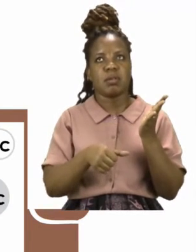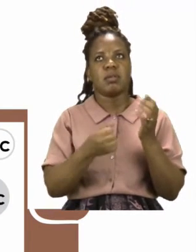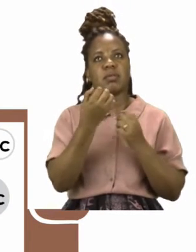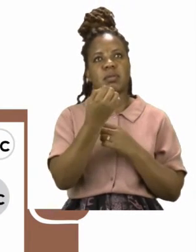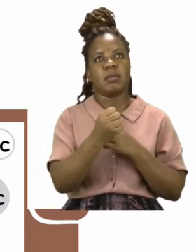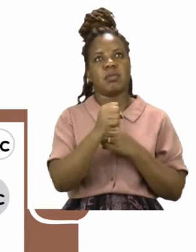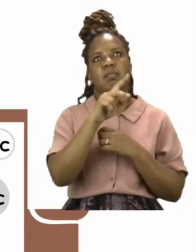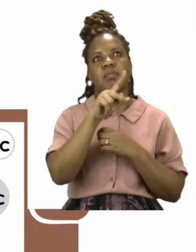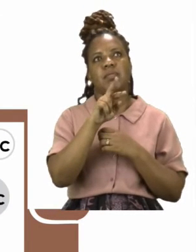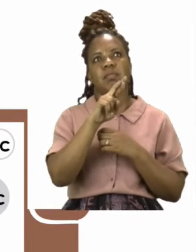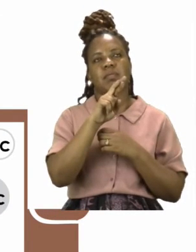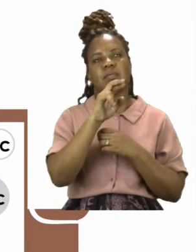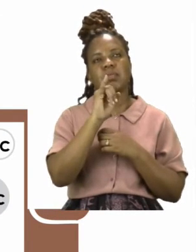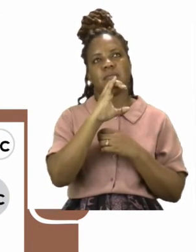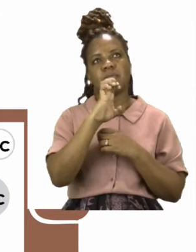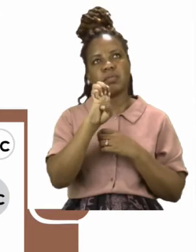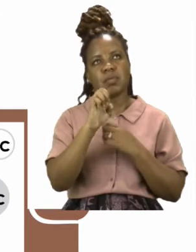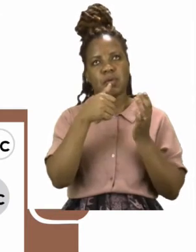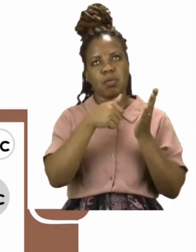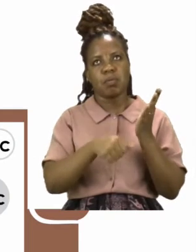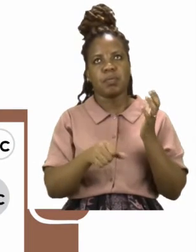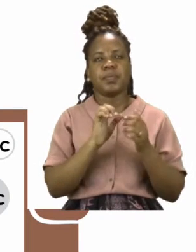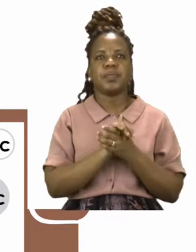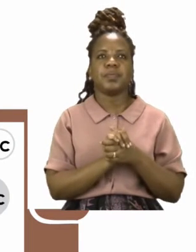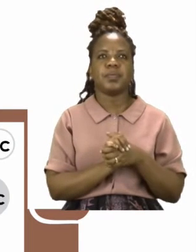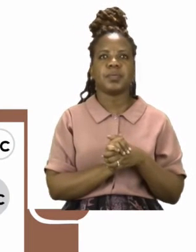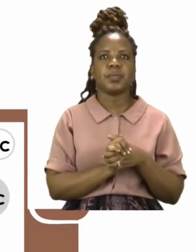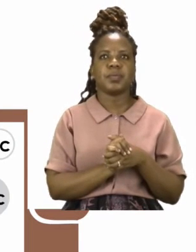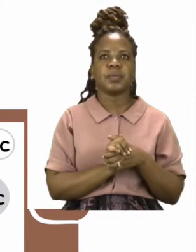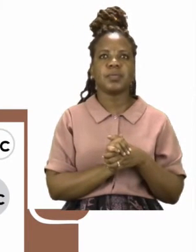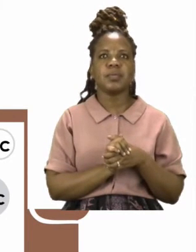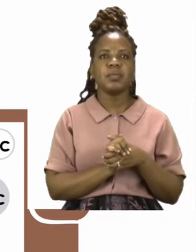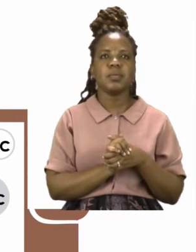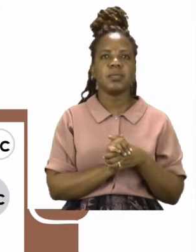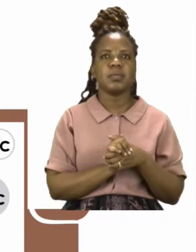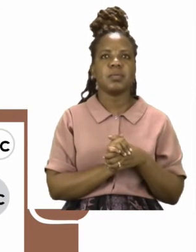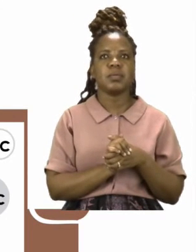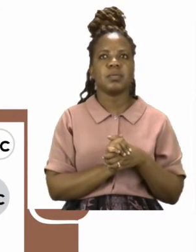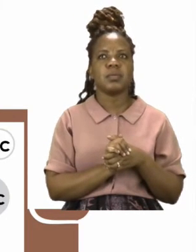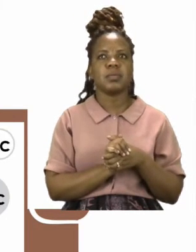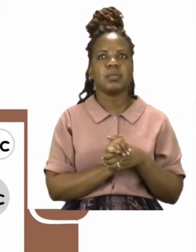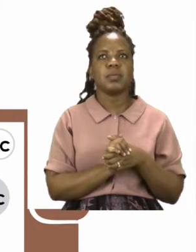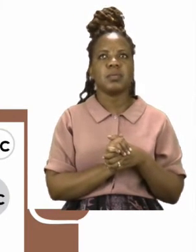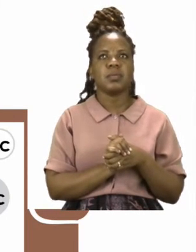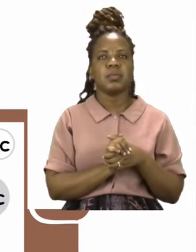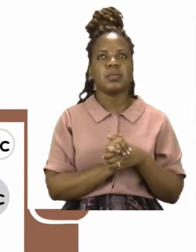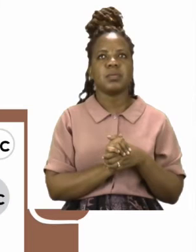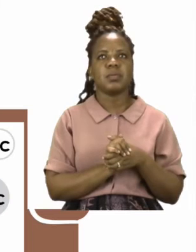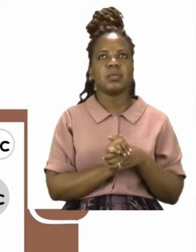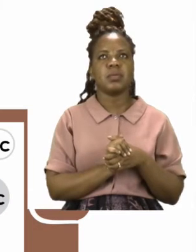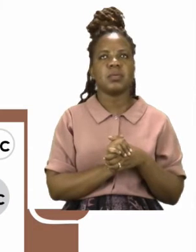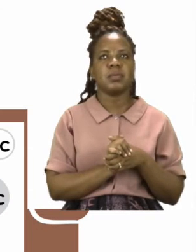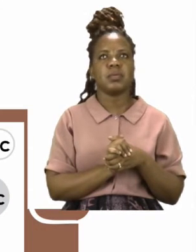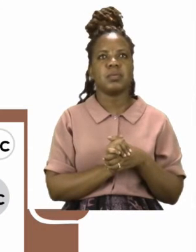and retrieve the money necessary. Not too much, not too little, but just the right